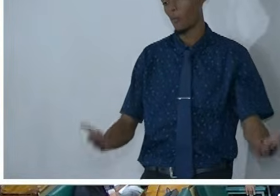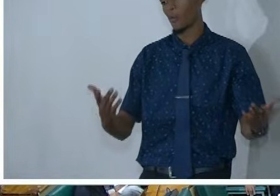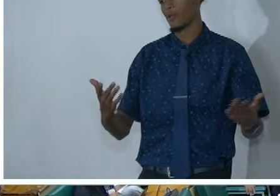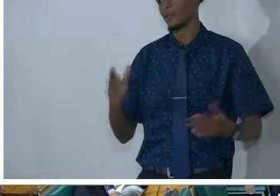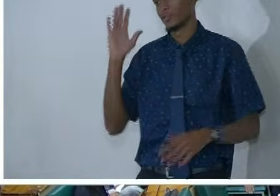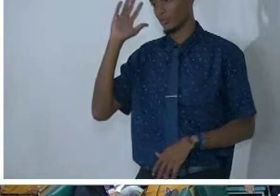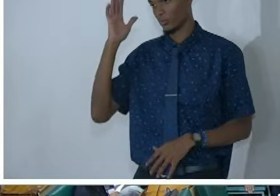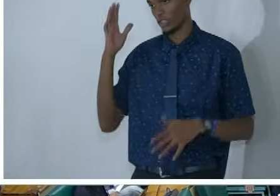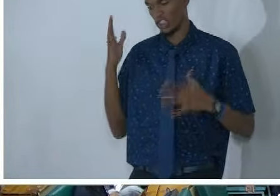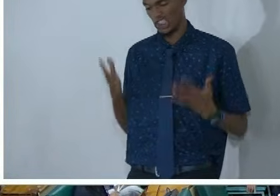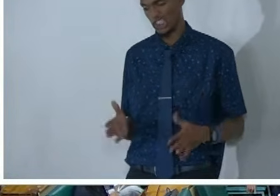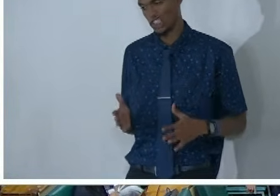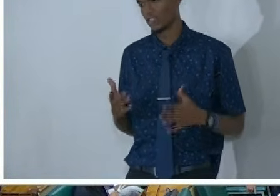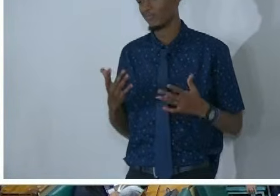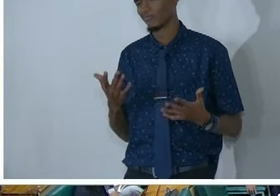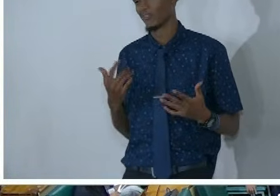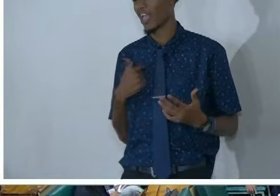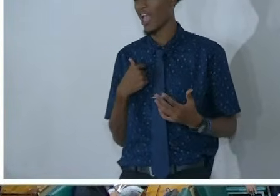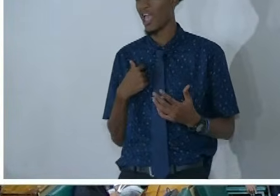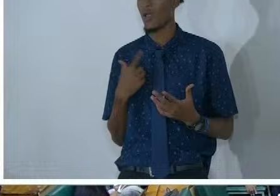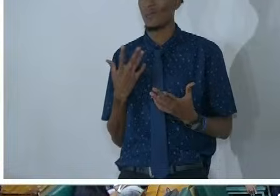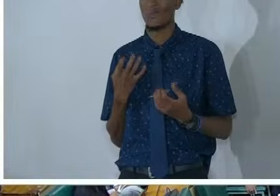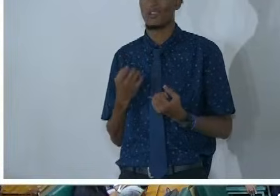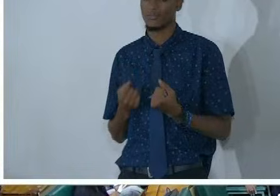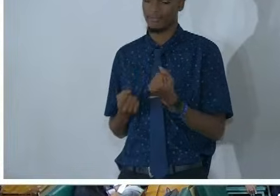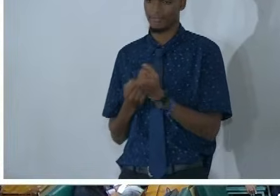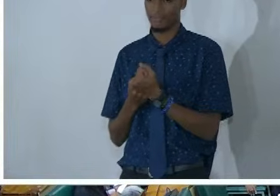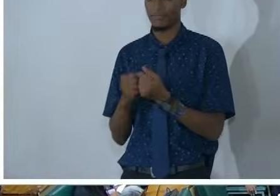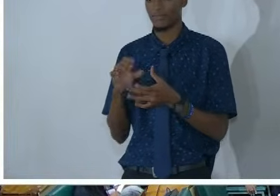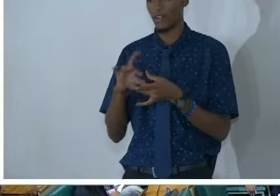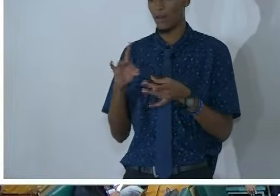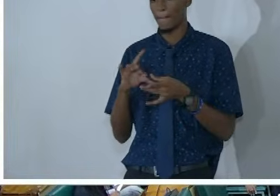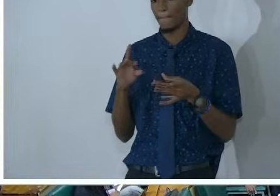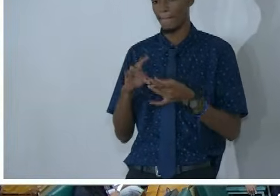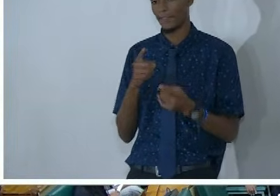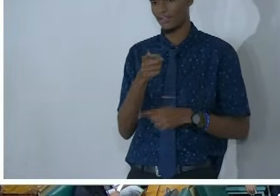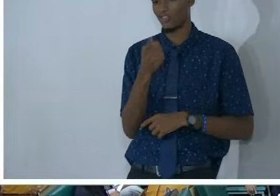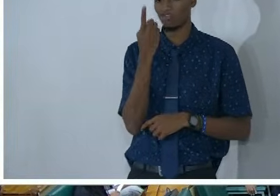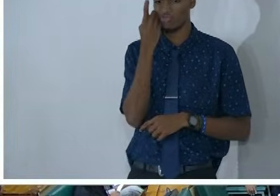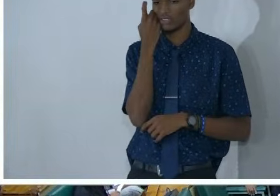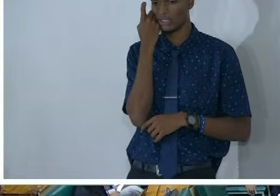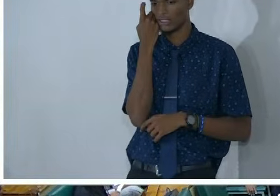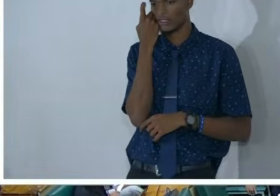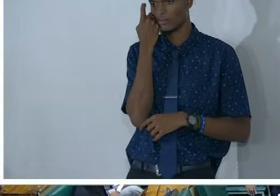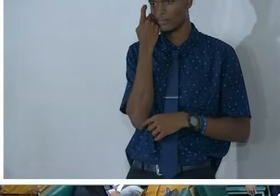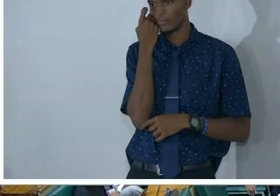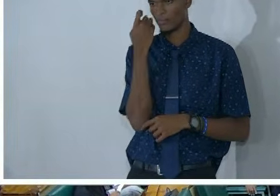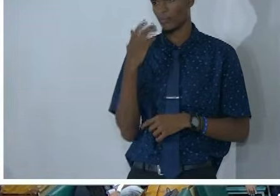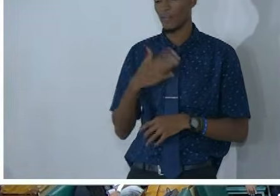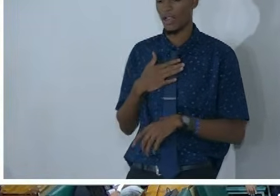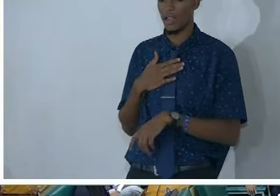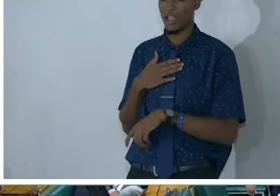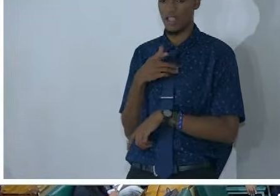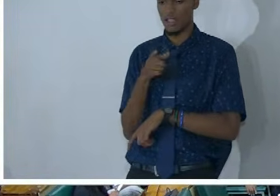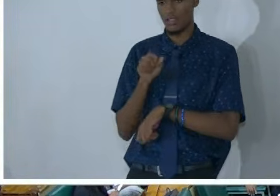I want to endorse the comments made by my